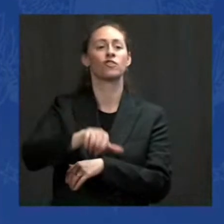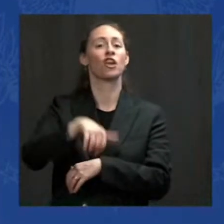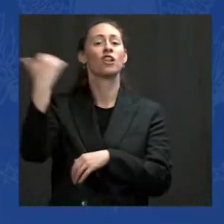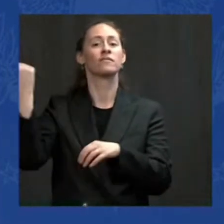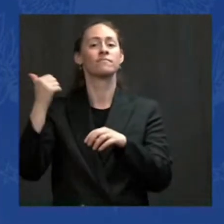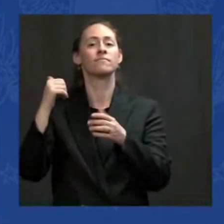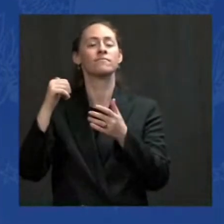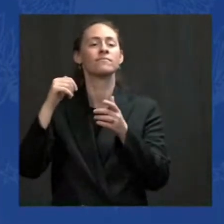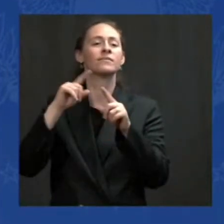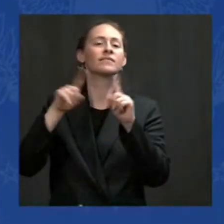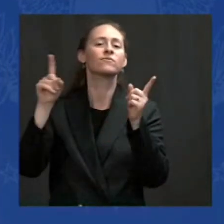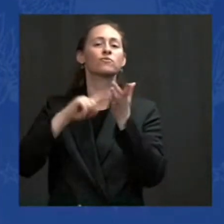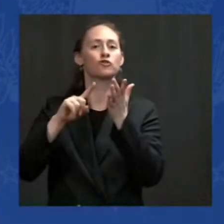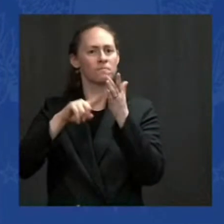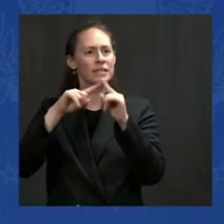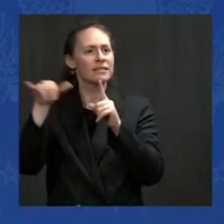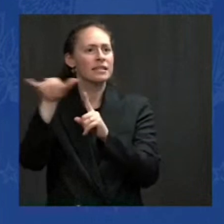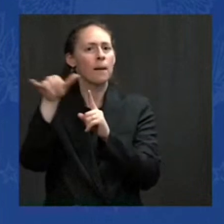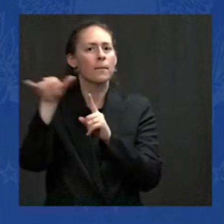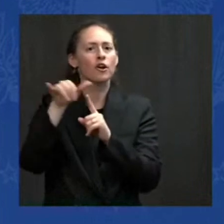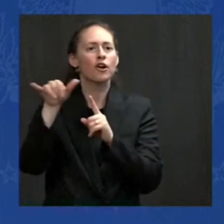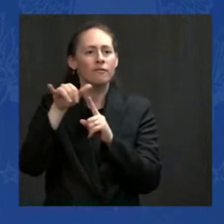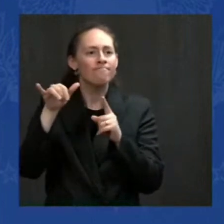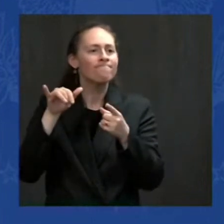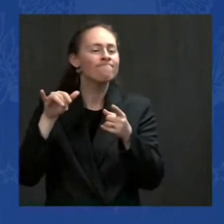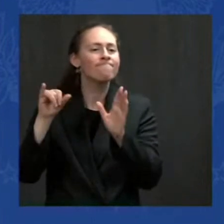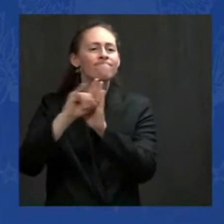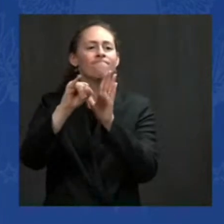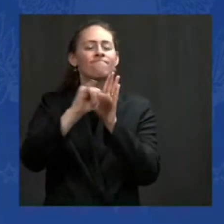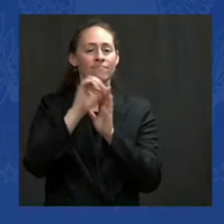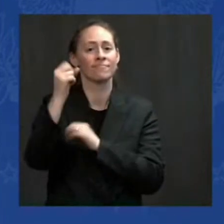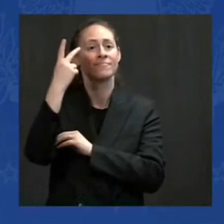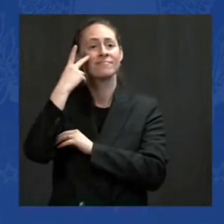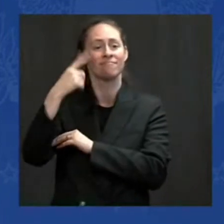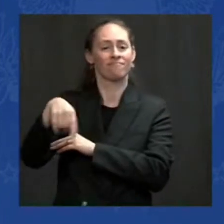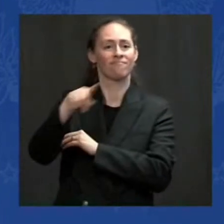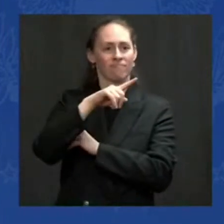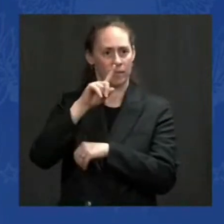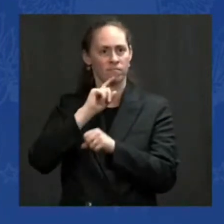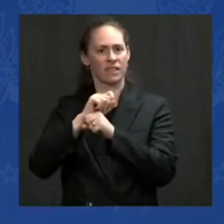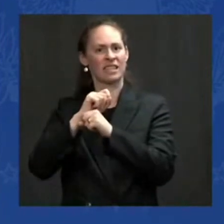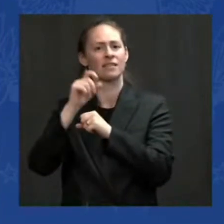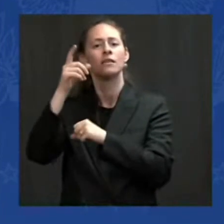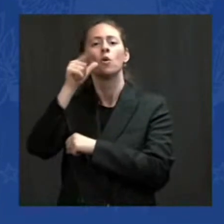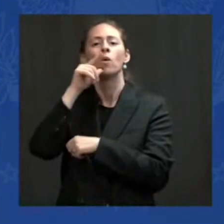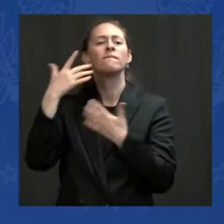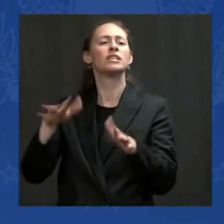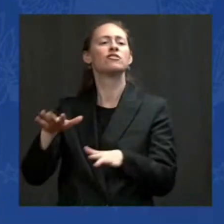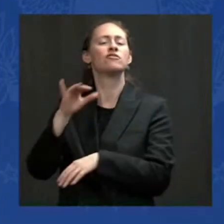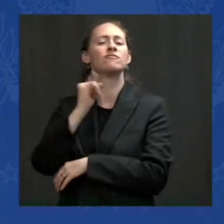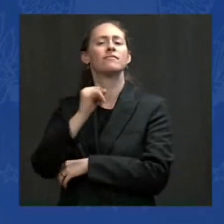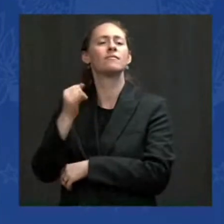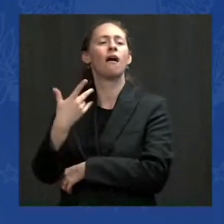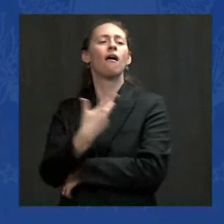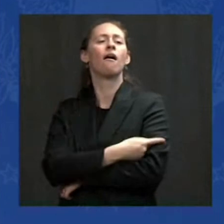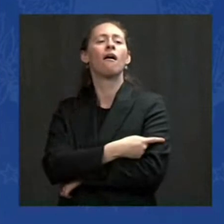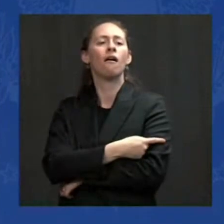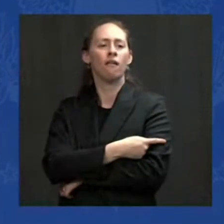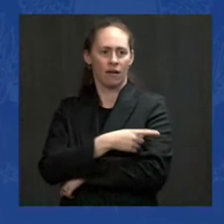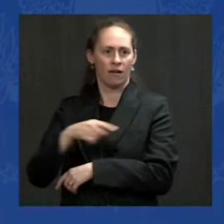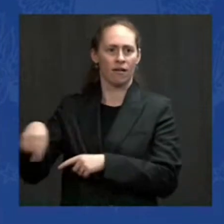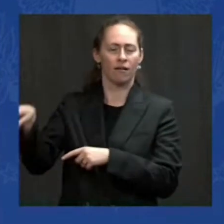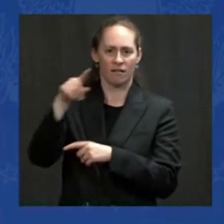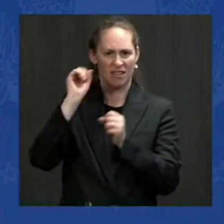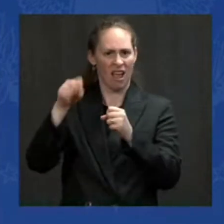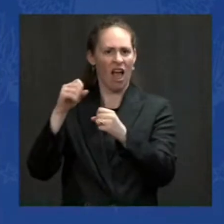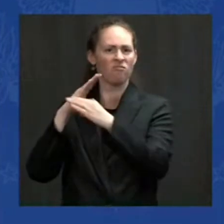the humoral cellular immunity using the J&J vaccine, again, against the Delta and other variants, again,